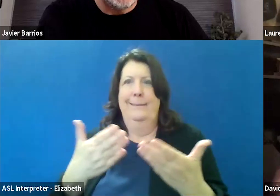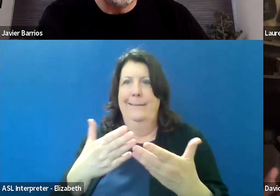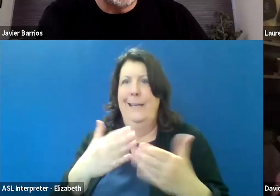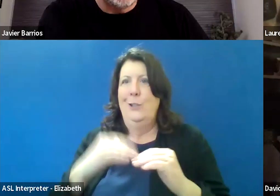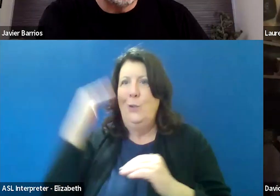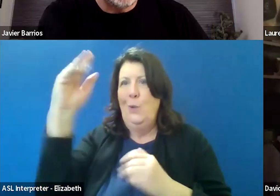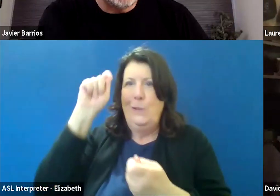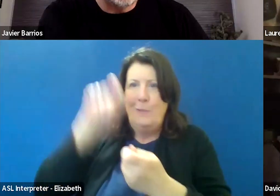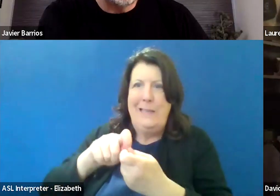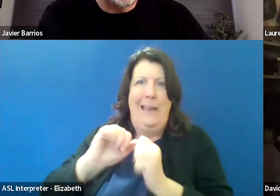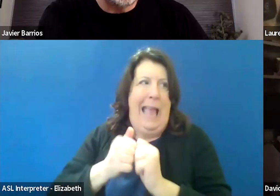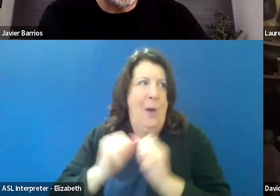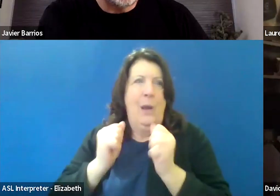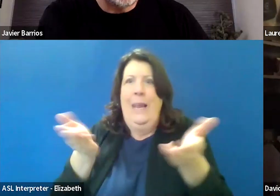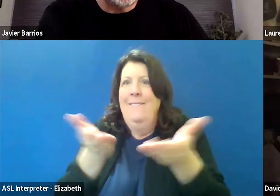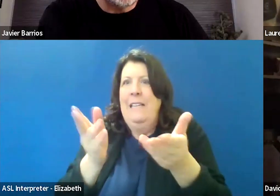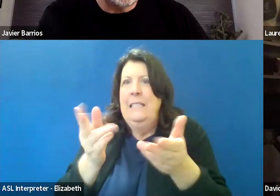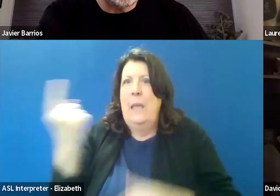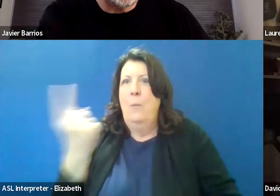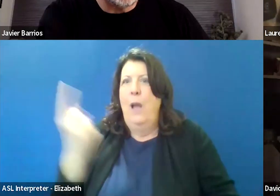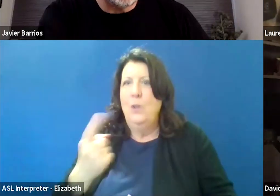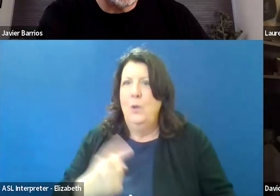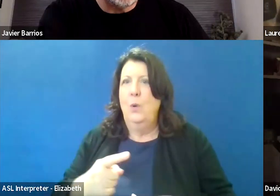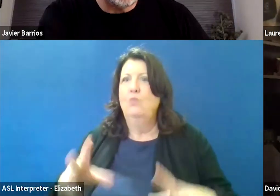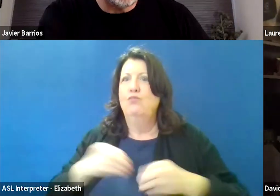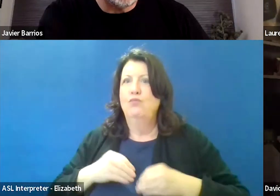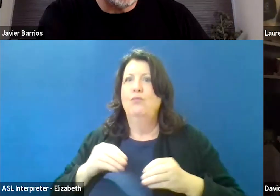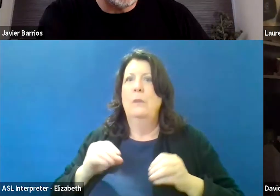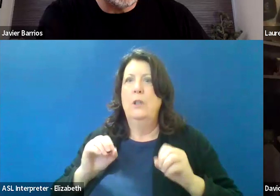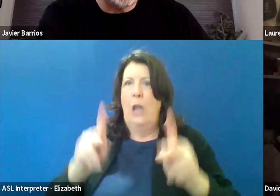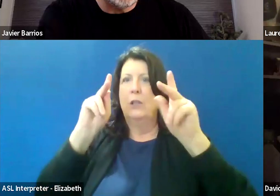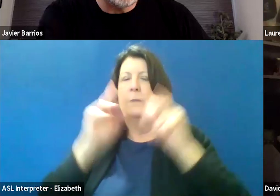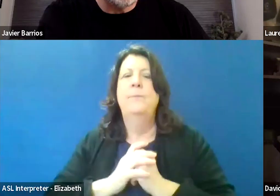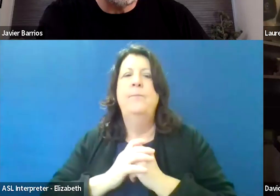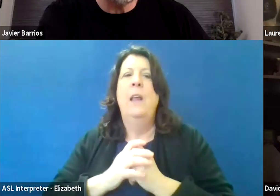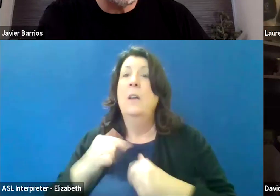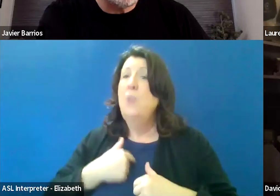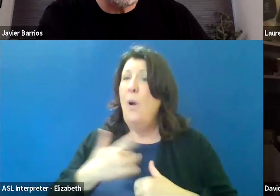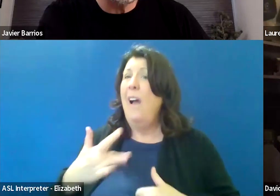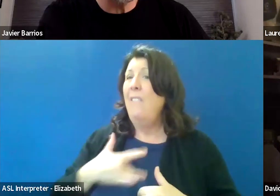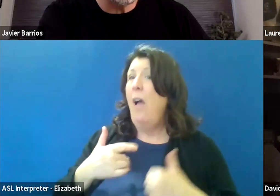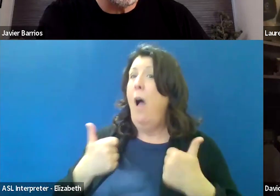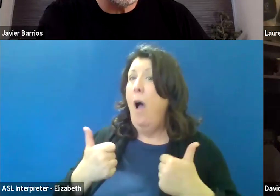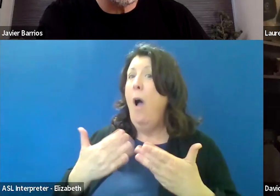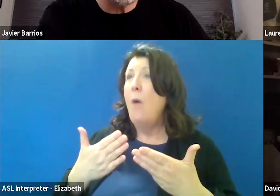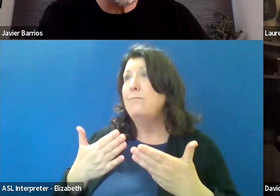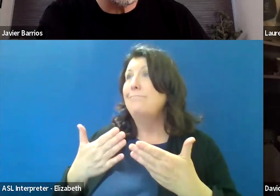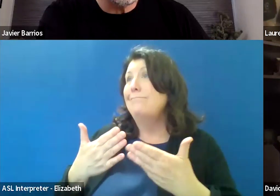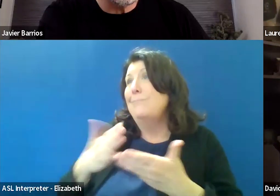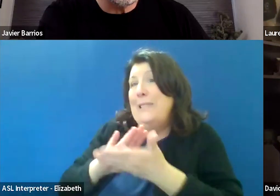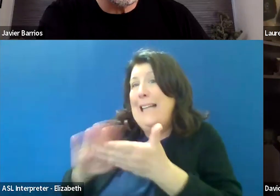to take a chance on this thing? So, I was flattered that he liked it, but obviously disappointed that he didn't think we could really get it produced.